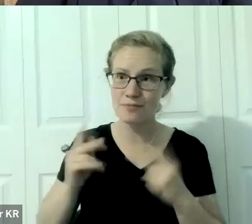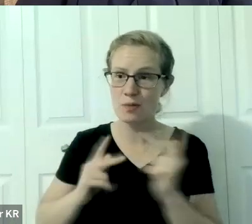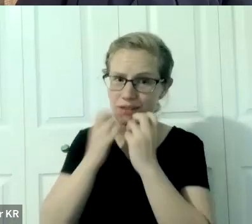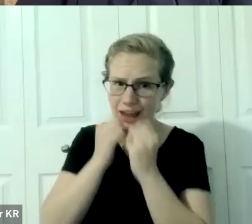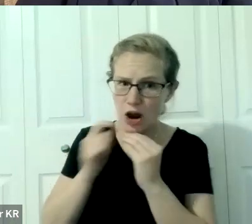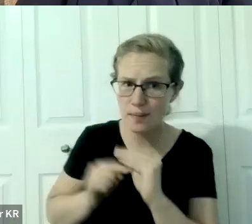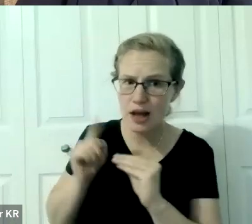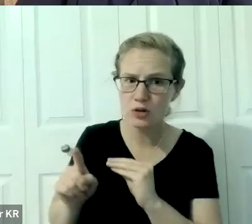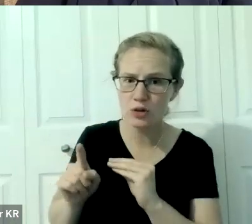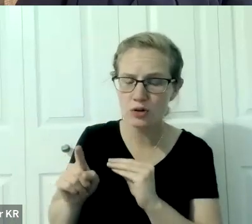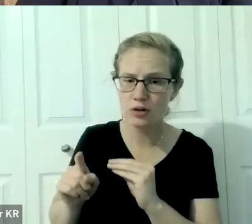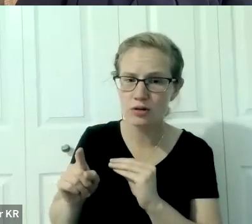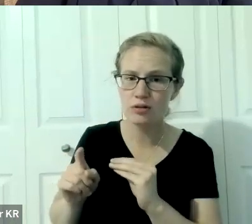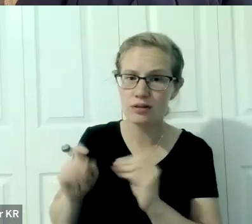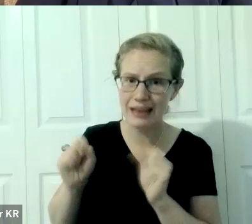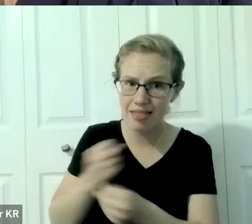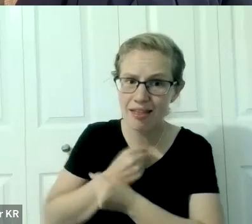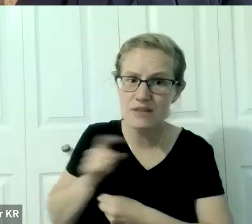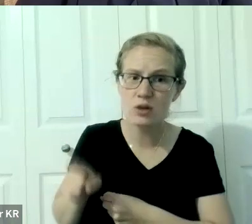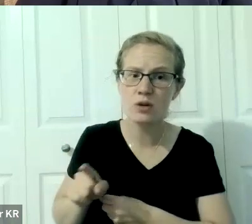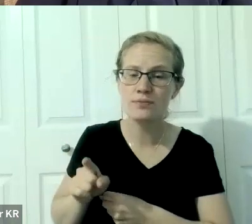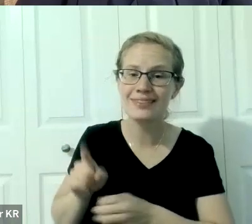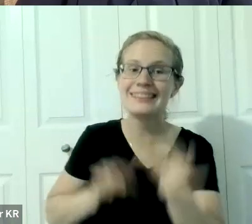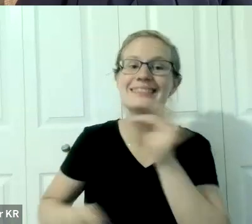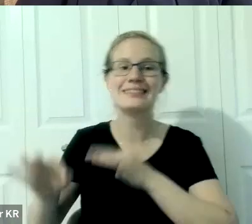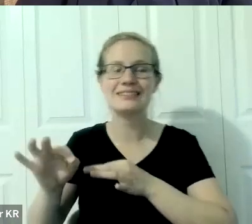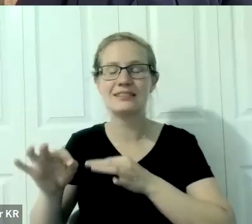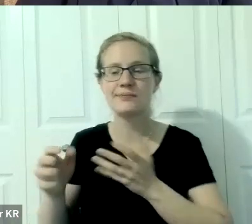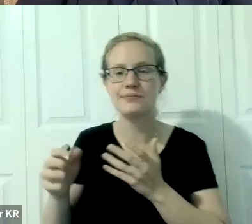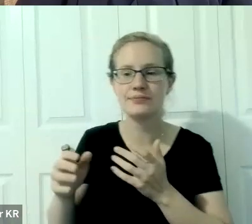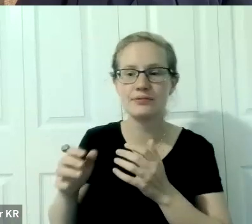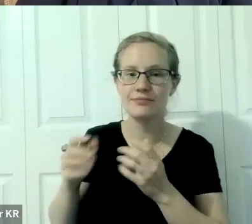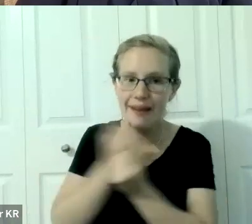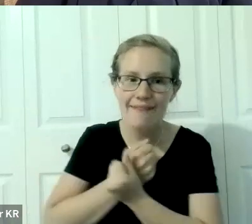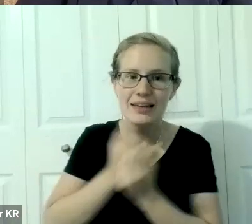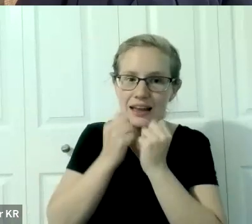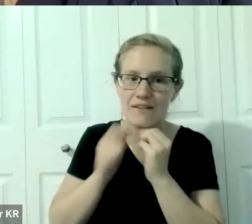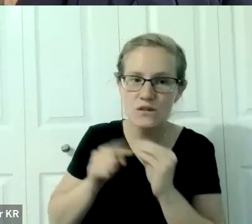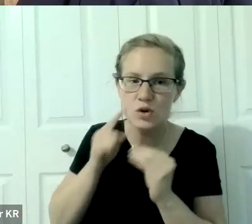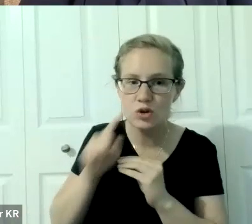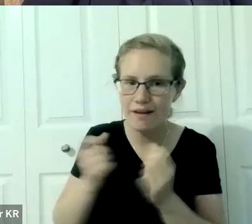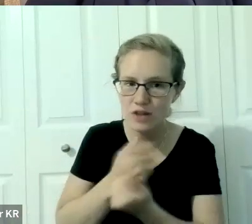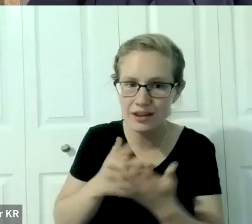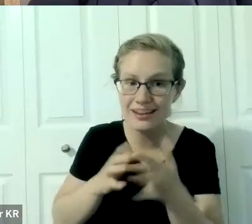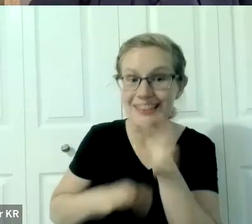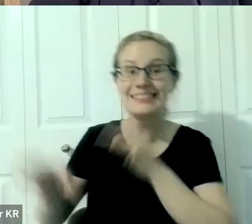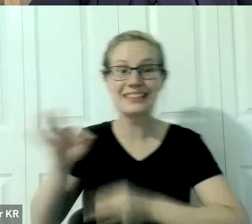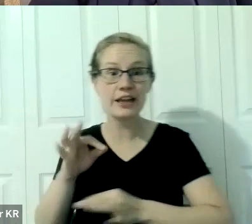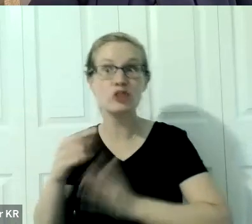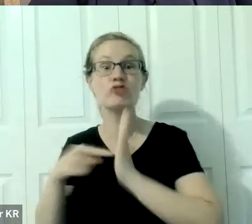their life to love them, that love them and care for them and everything, show